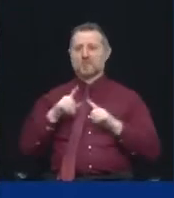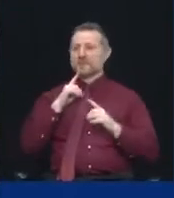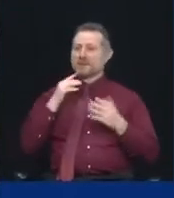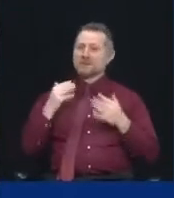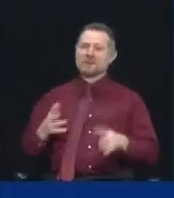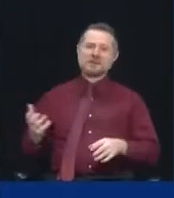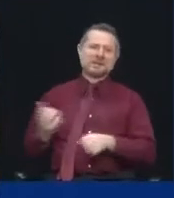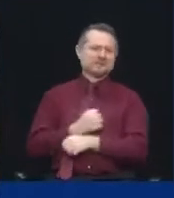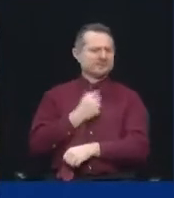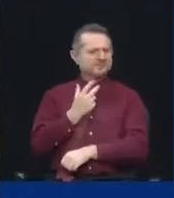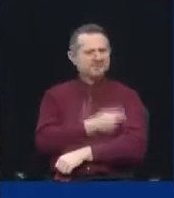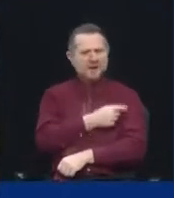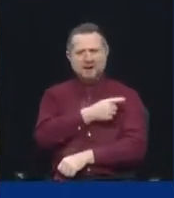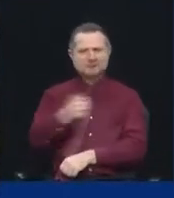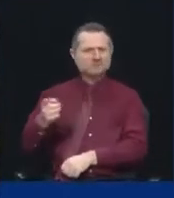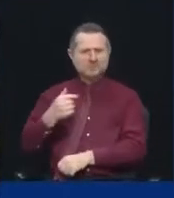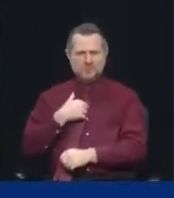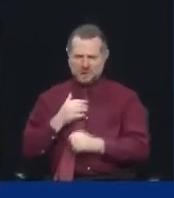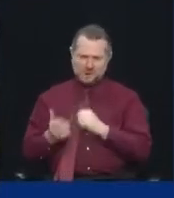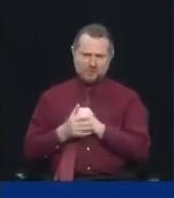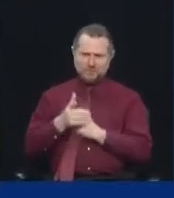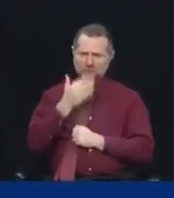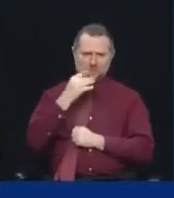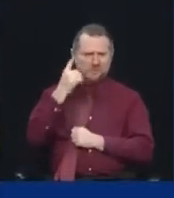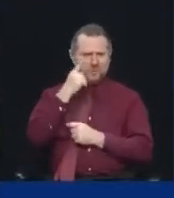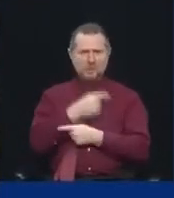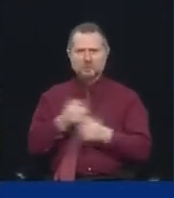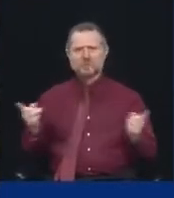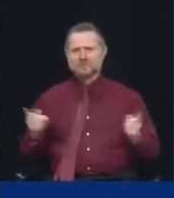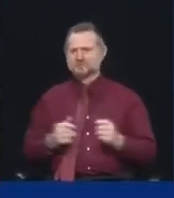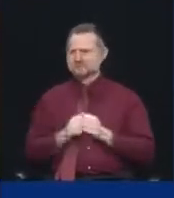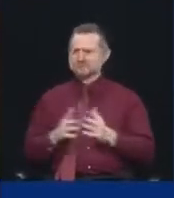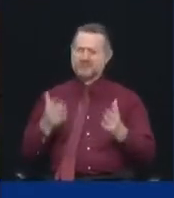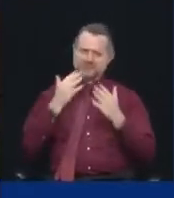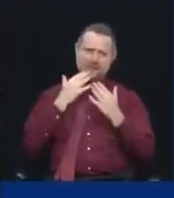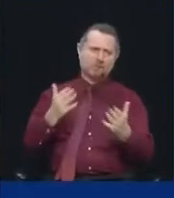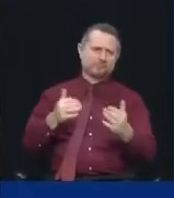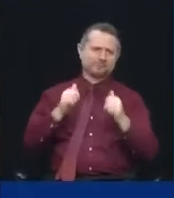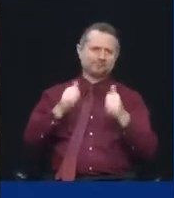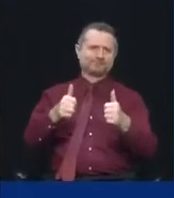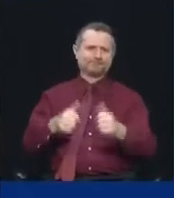to help you through it, and it'll be good for you and good for your family. So thank you.